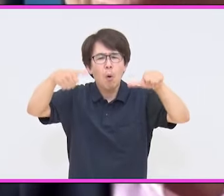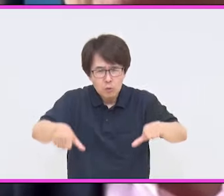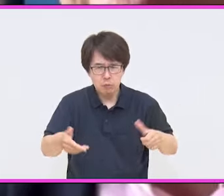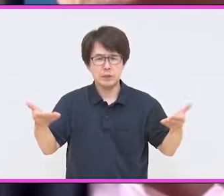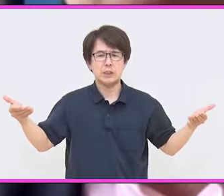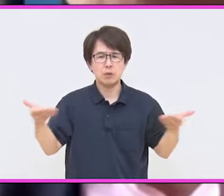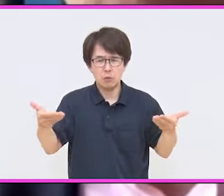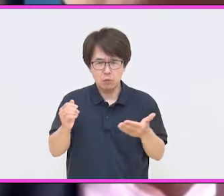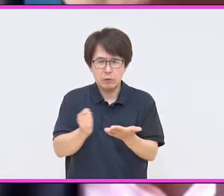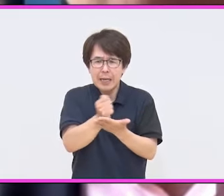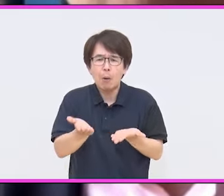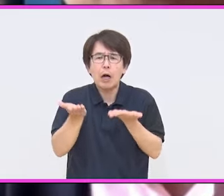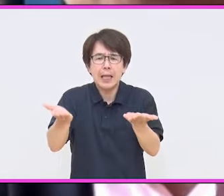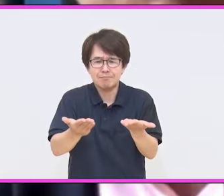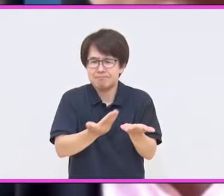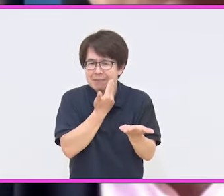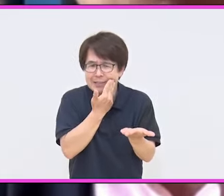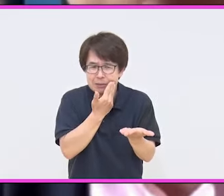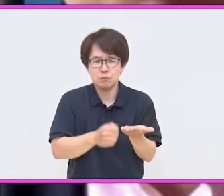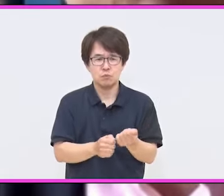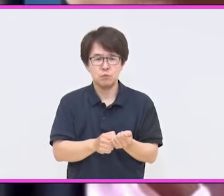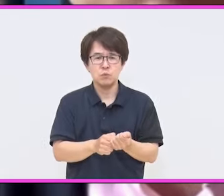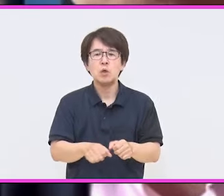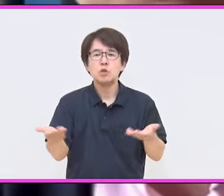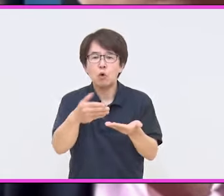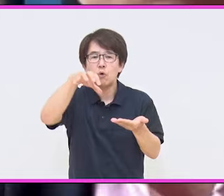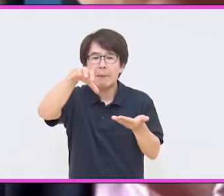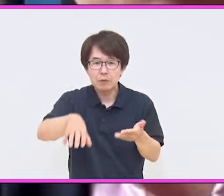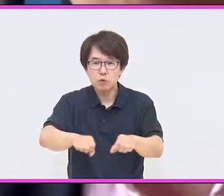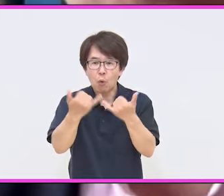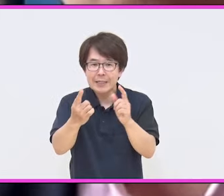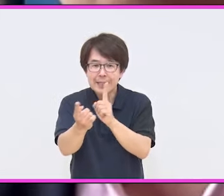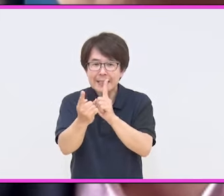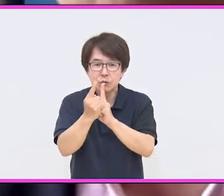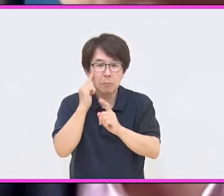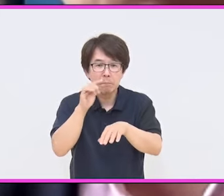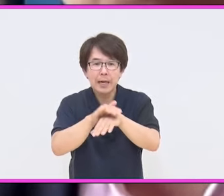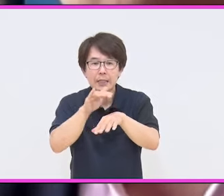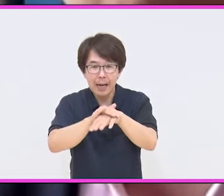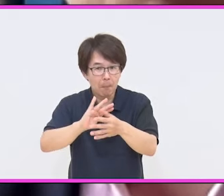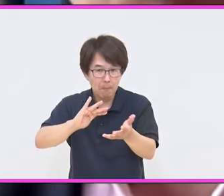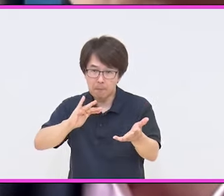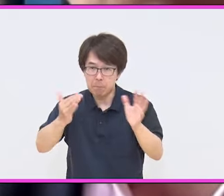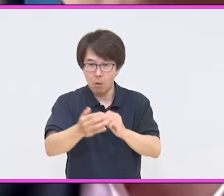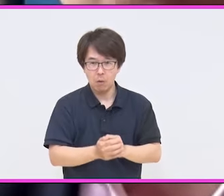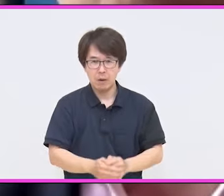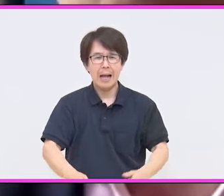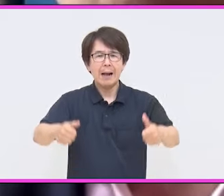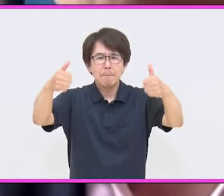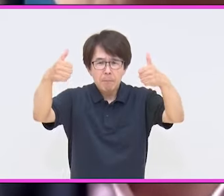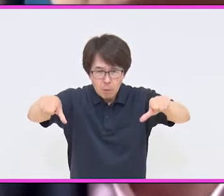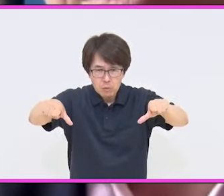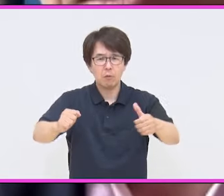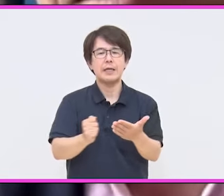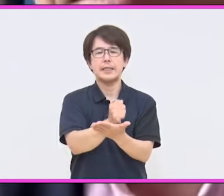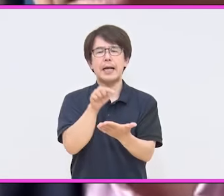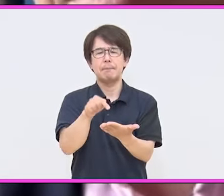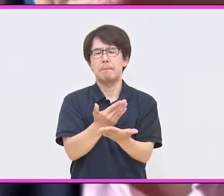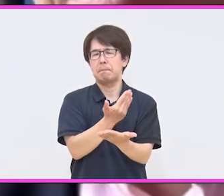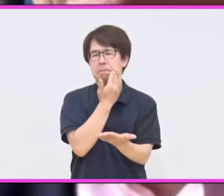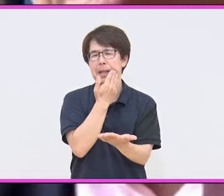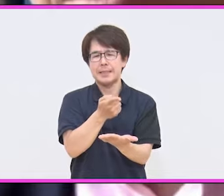There are big changes in the perception of people with disabilities in the workplace, and I think that's critically important to give people opportunities.